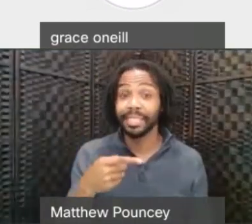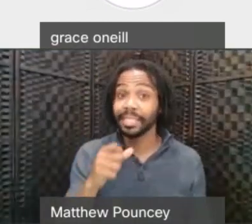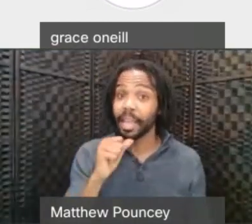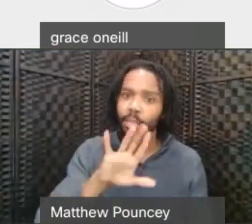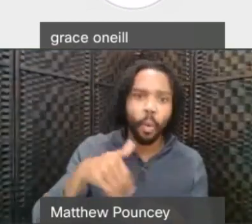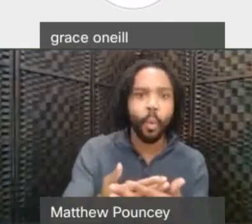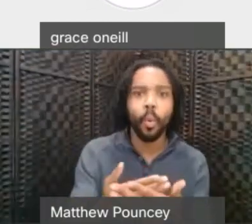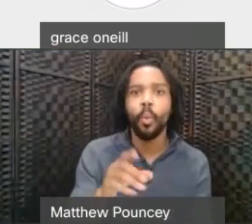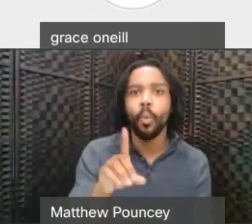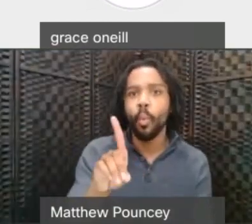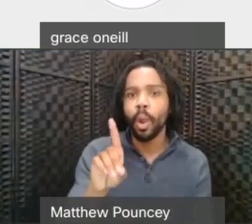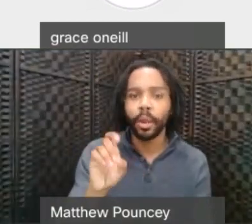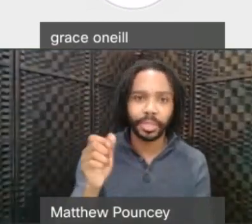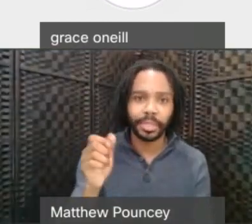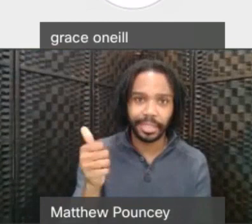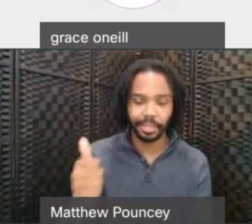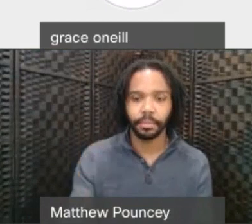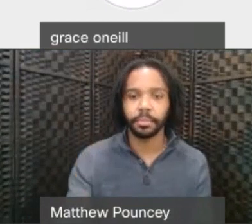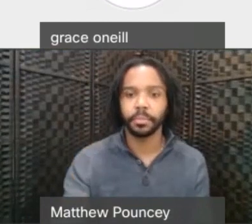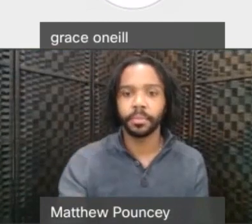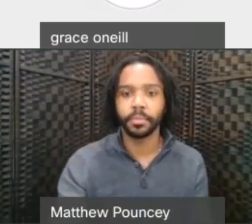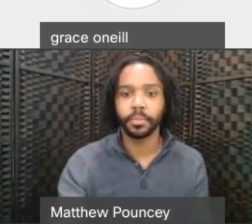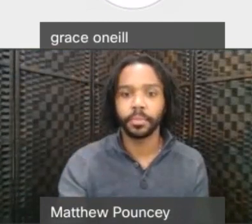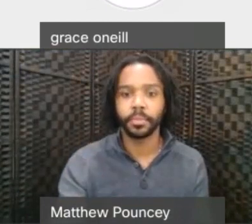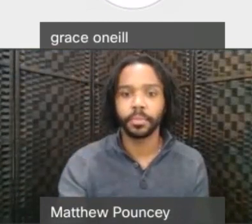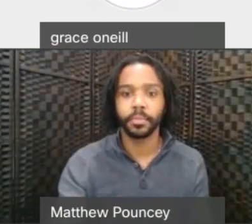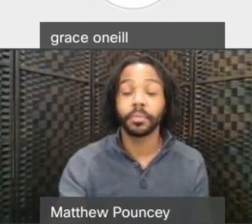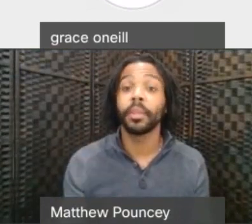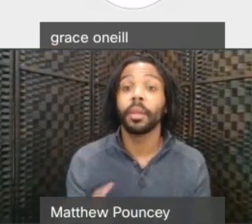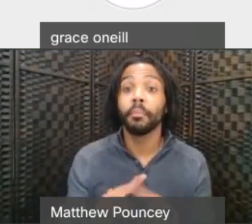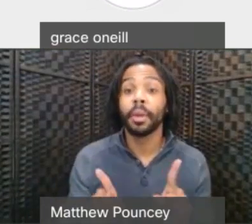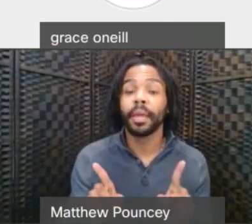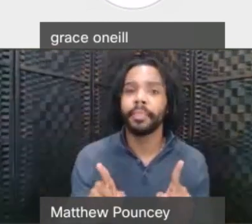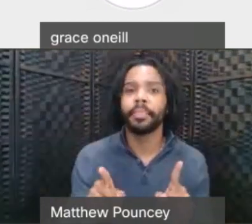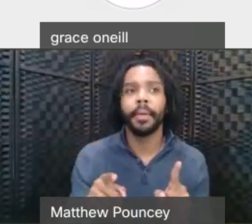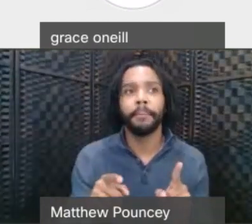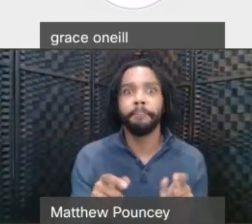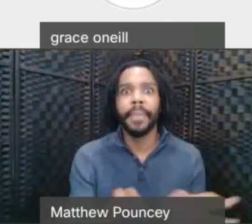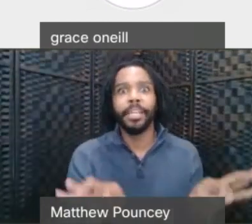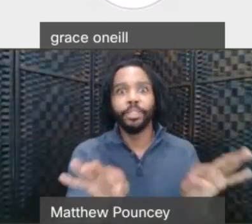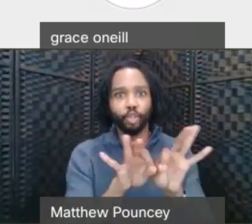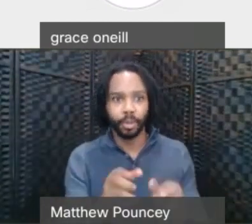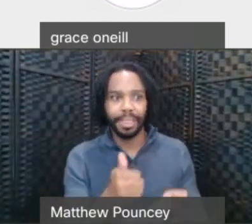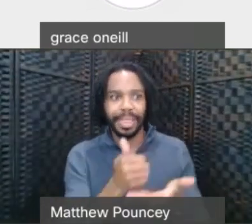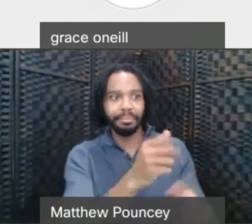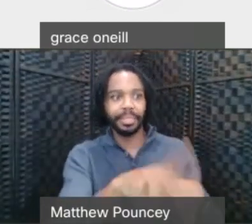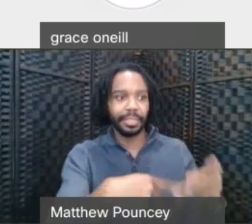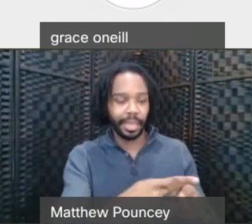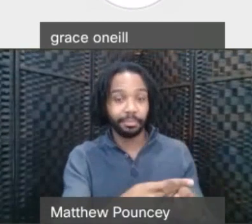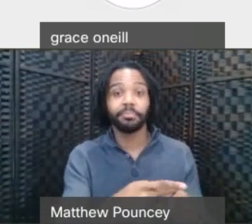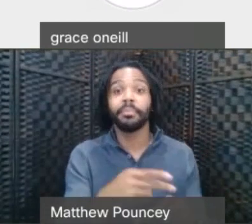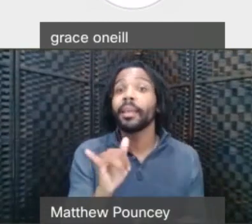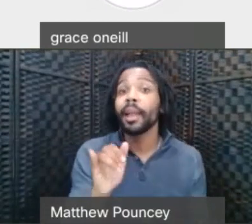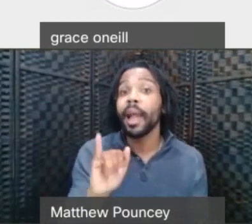110 because but the major placement type. So among ICF,